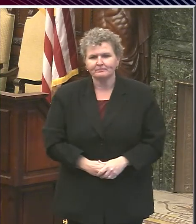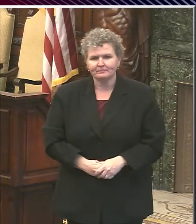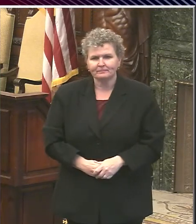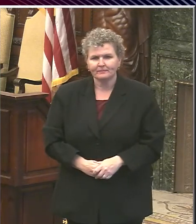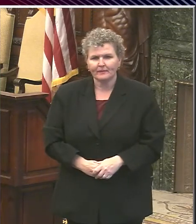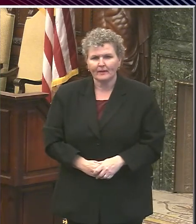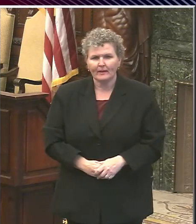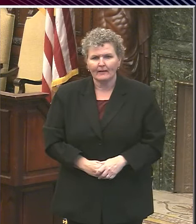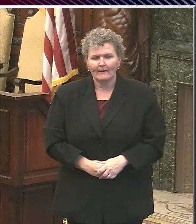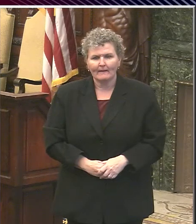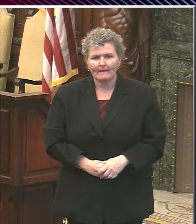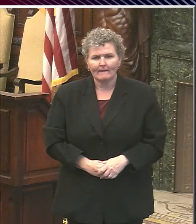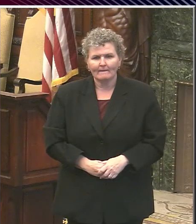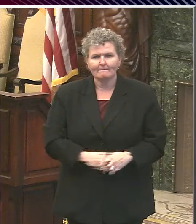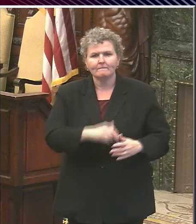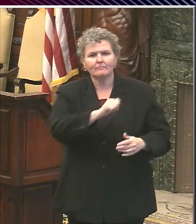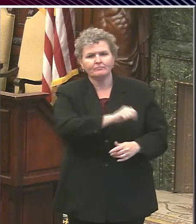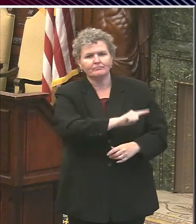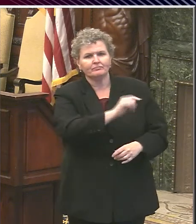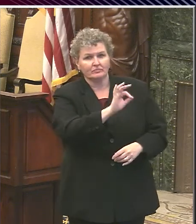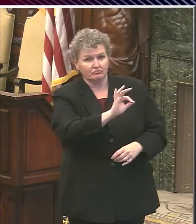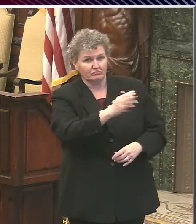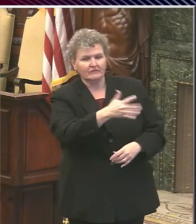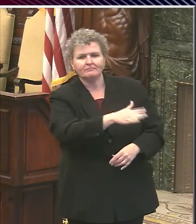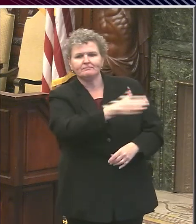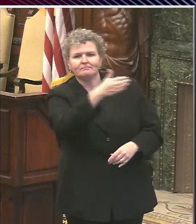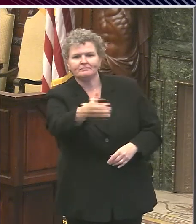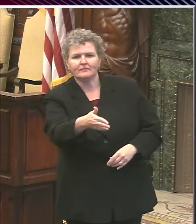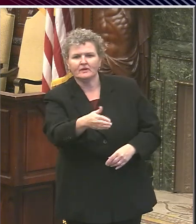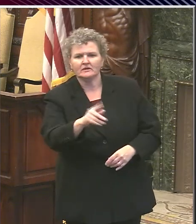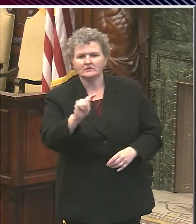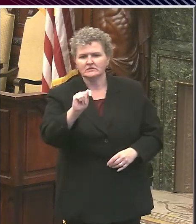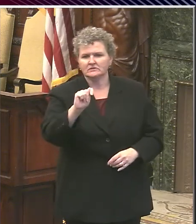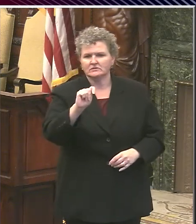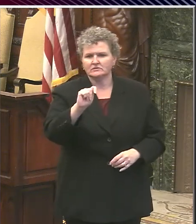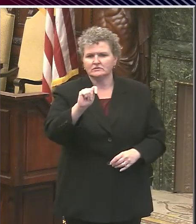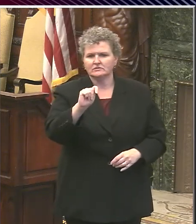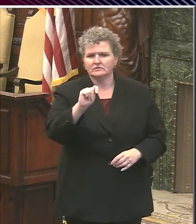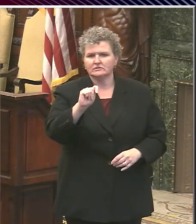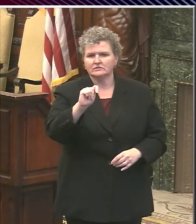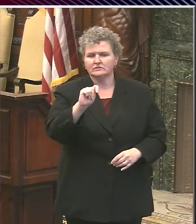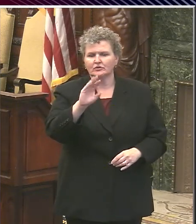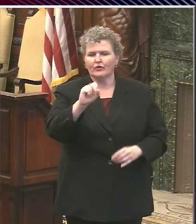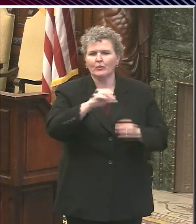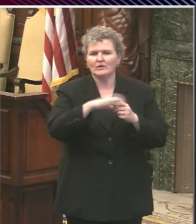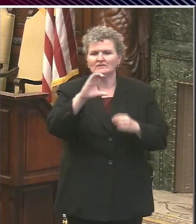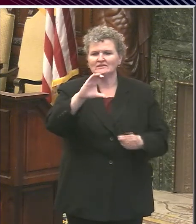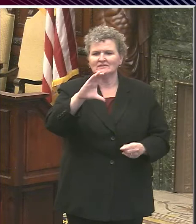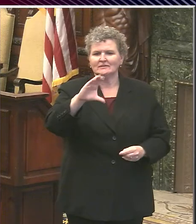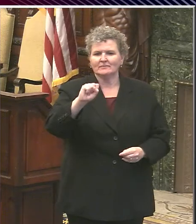Thank you, Jack. We're going to go now to Natasha Brown of CBS 3.